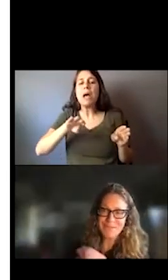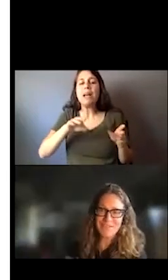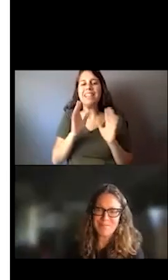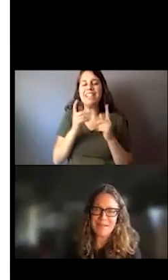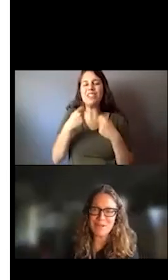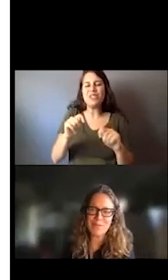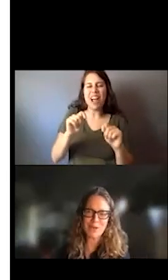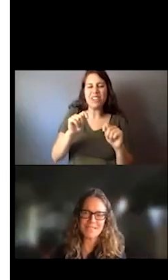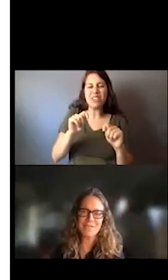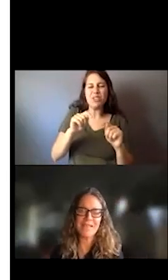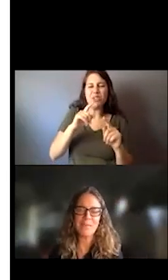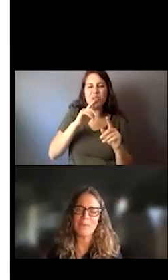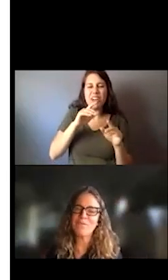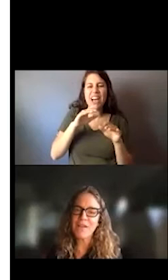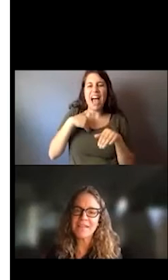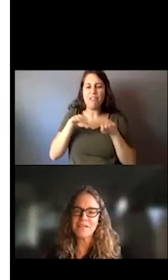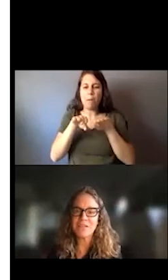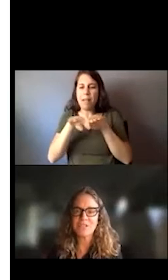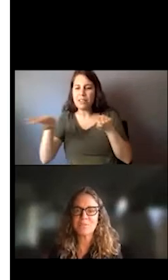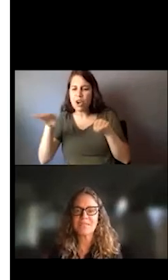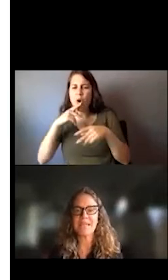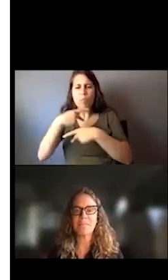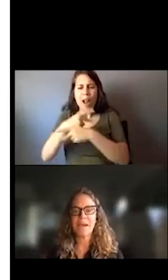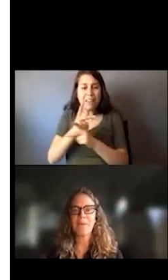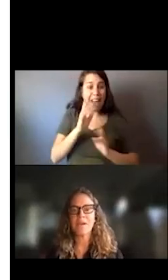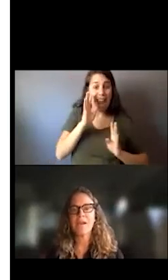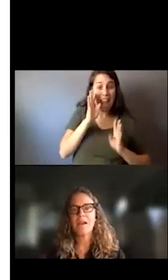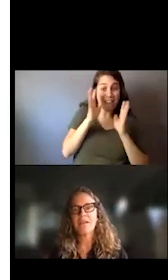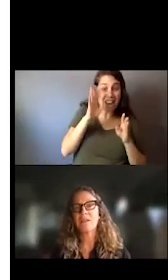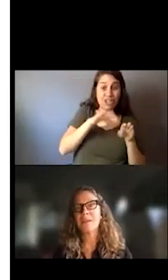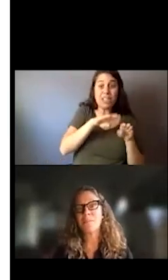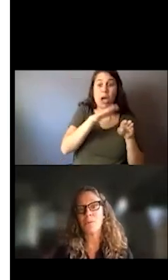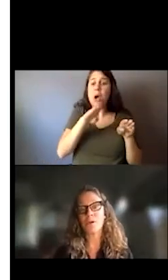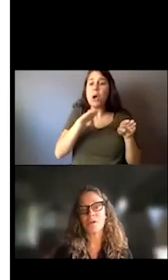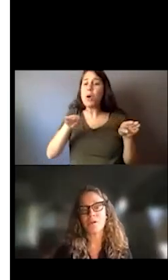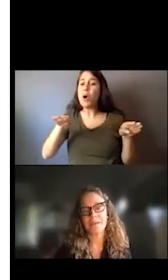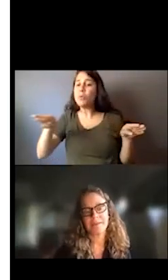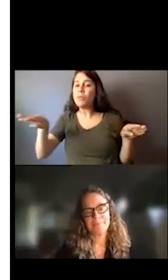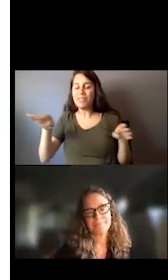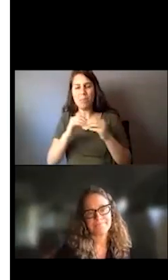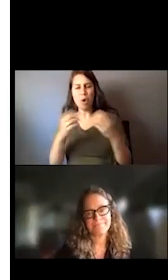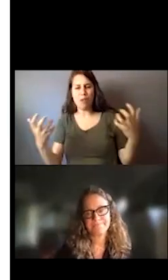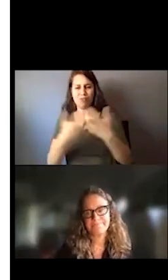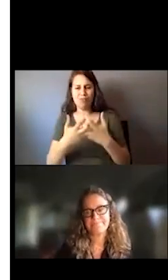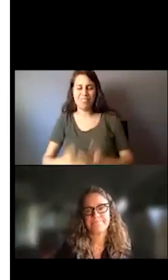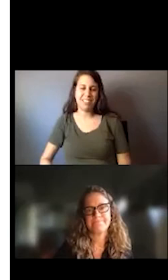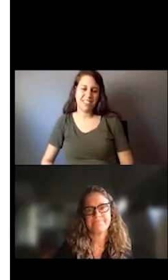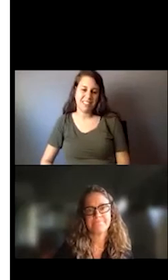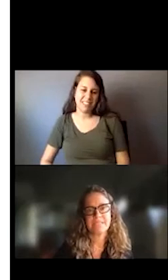so that we reach that plateau of productivity where we find innovations with staying power a little bit more quickly.